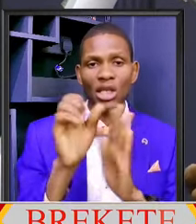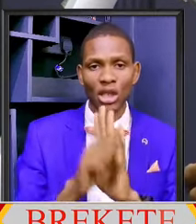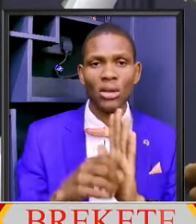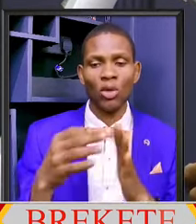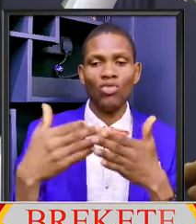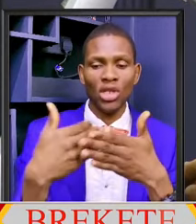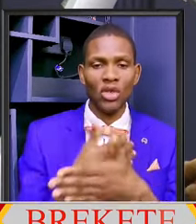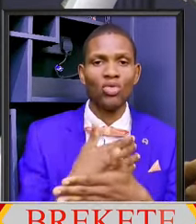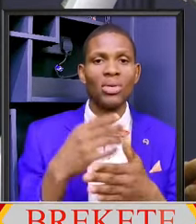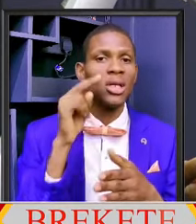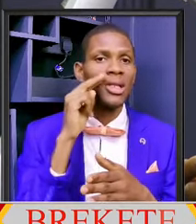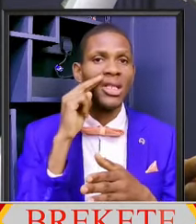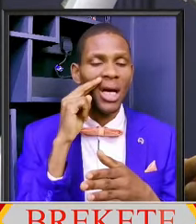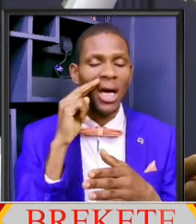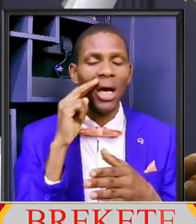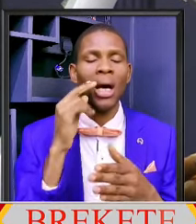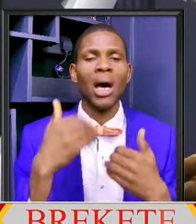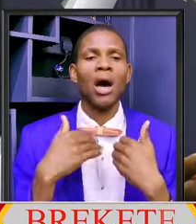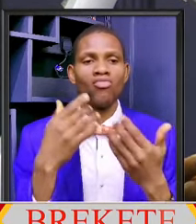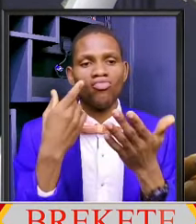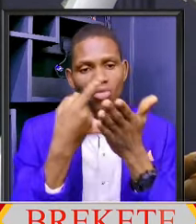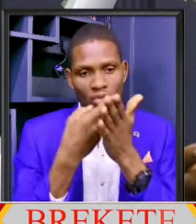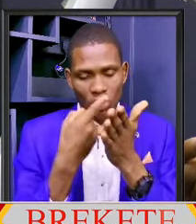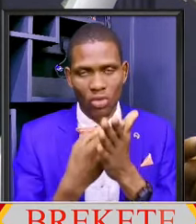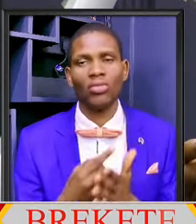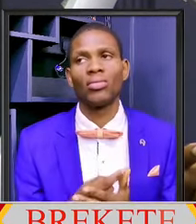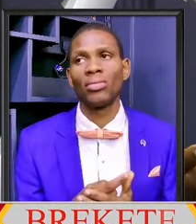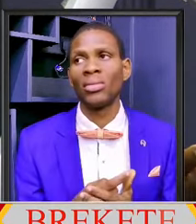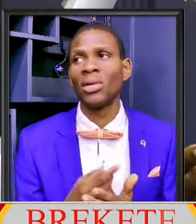discuss. Okay, sir. And then